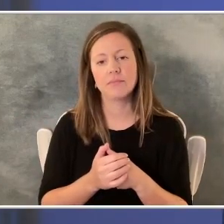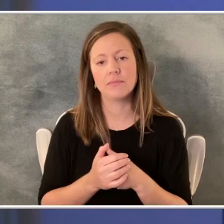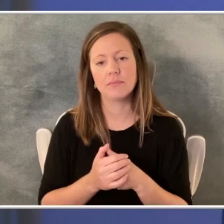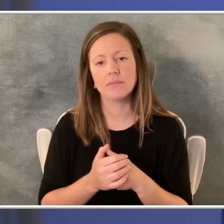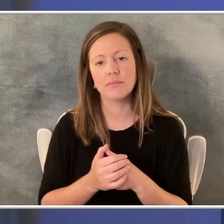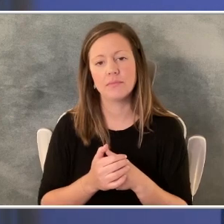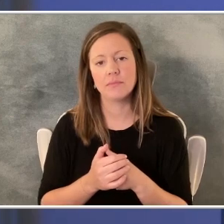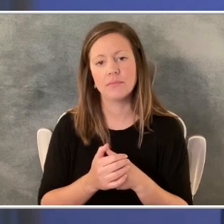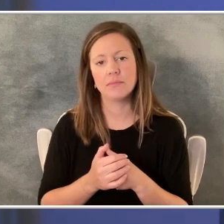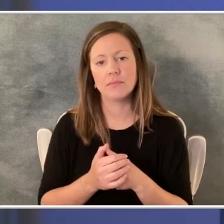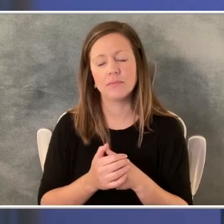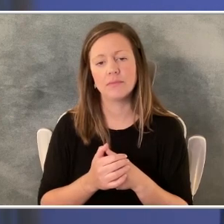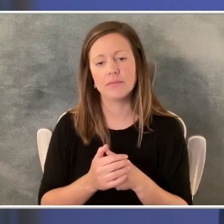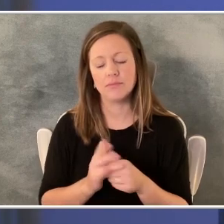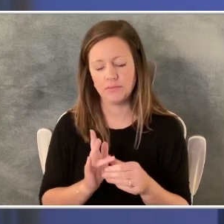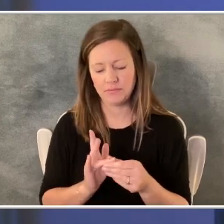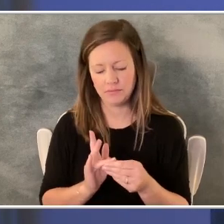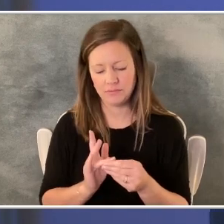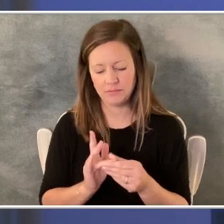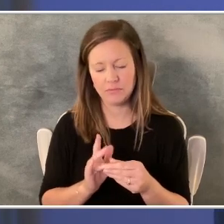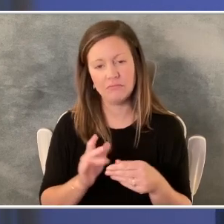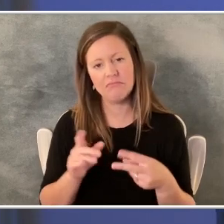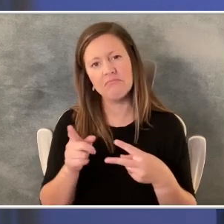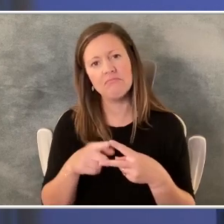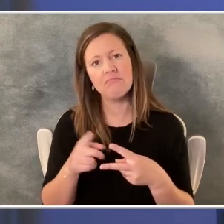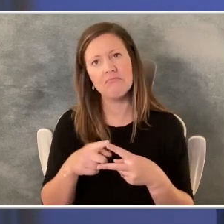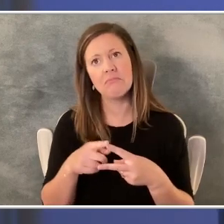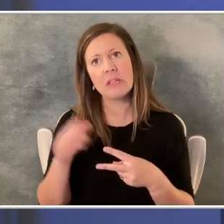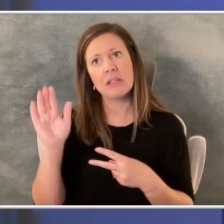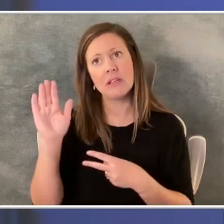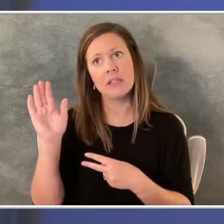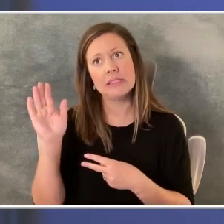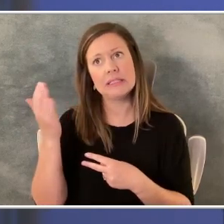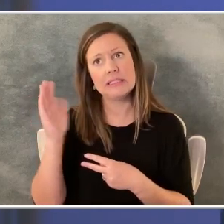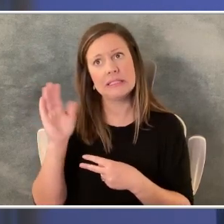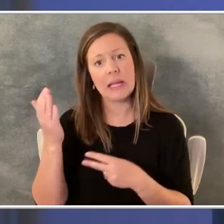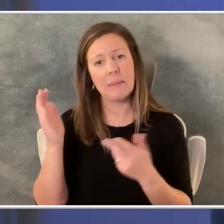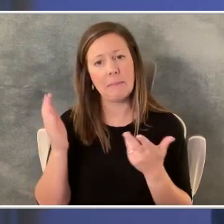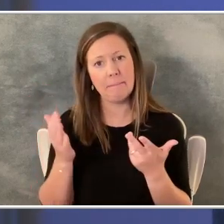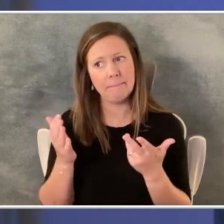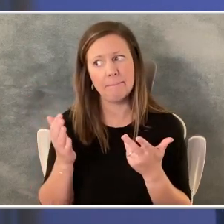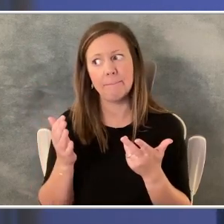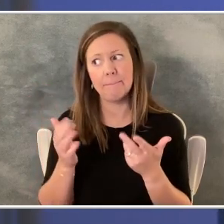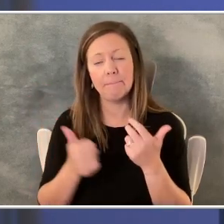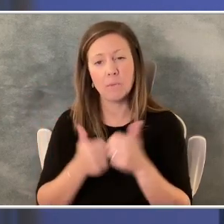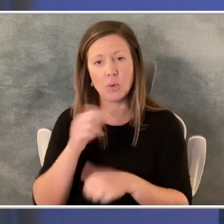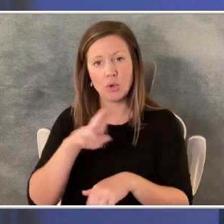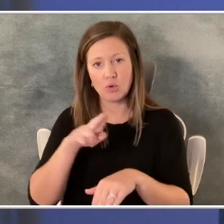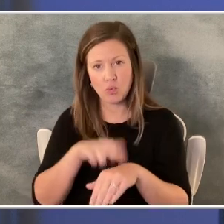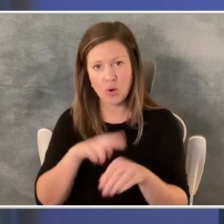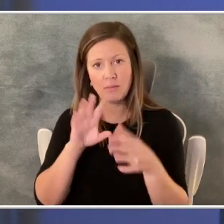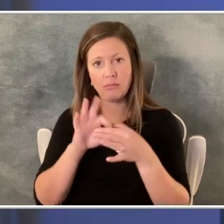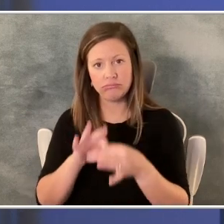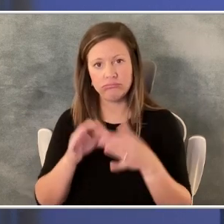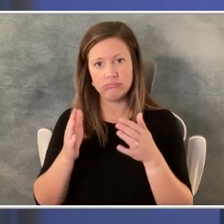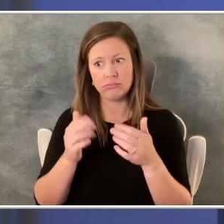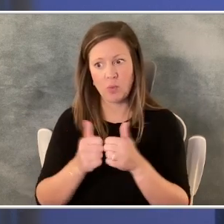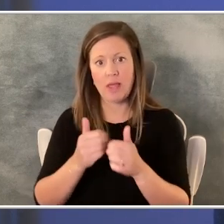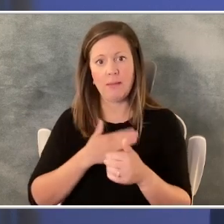nothing problematic necessarily with respect to my lungs, but it